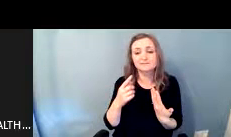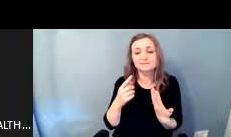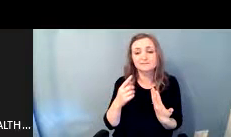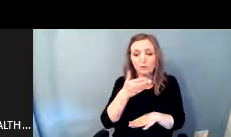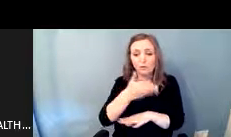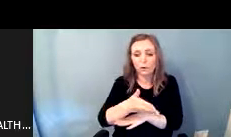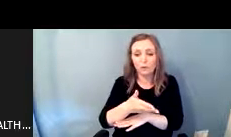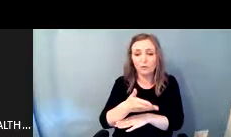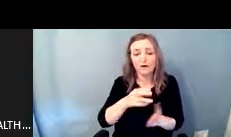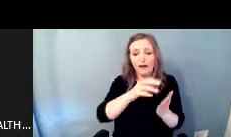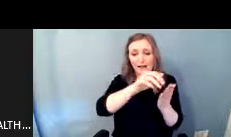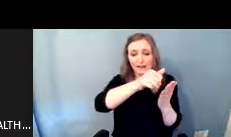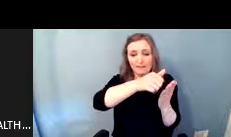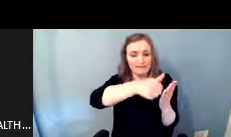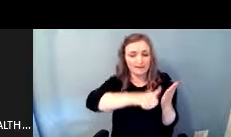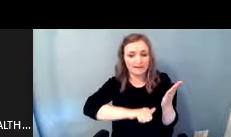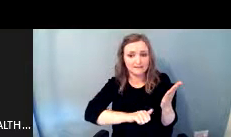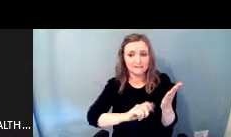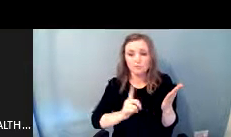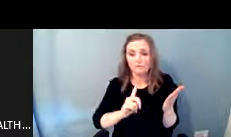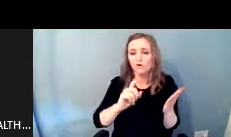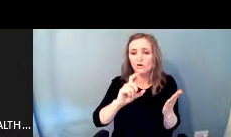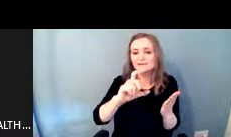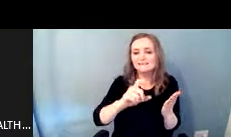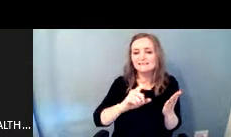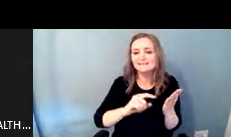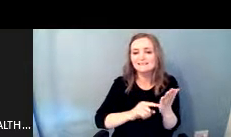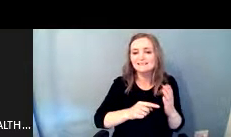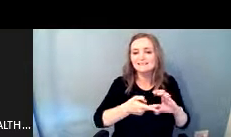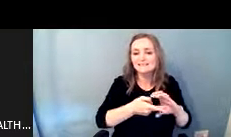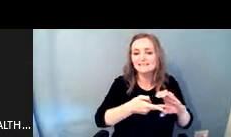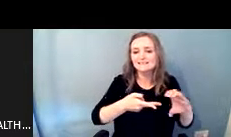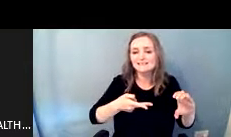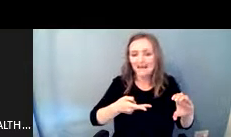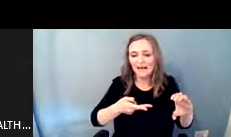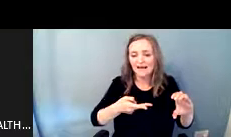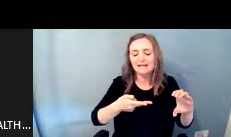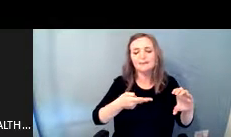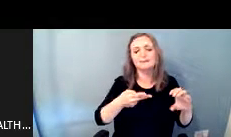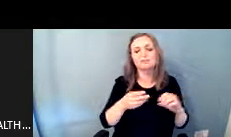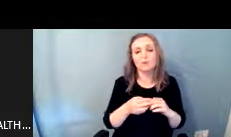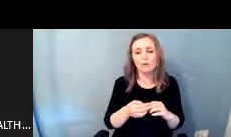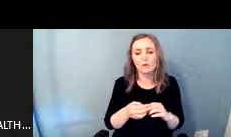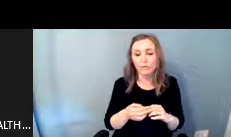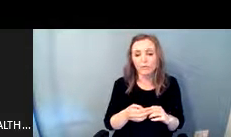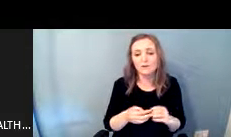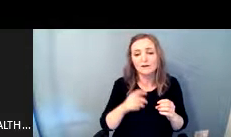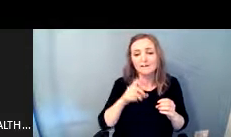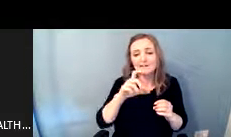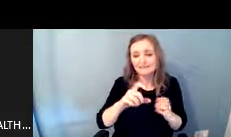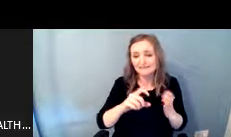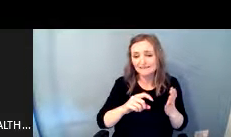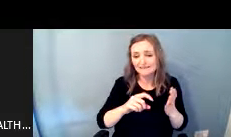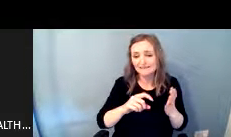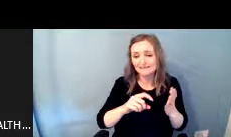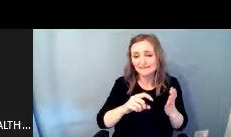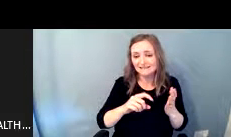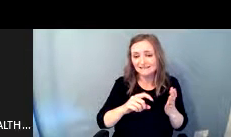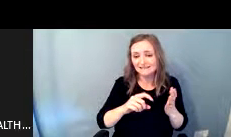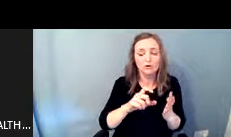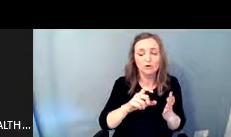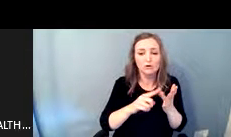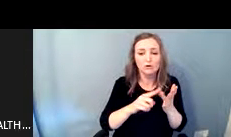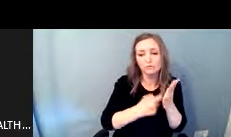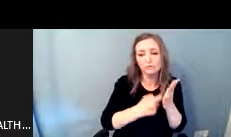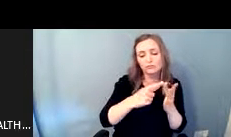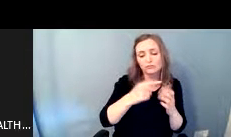a list for a CT scan, a CT colonography, or for colonoscopy. And so you